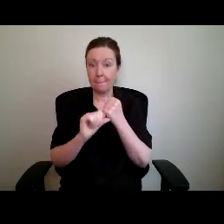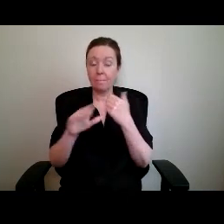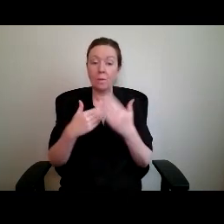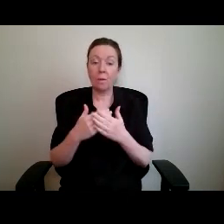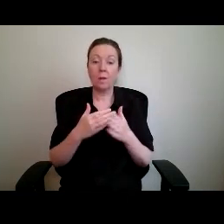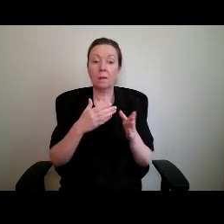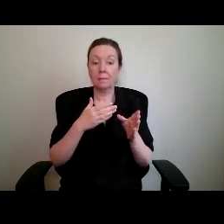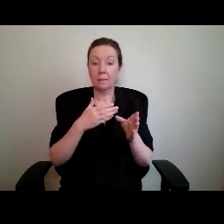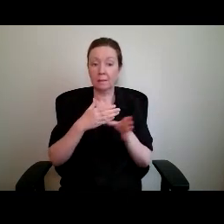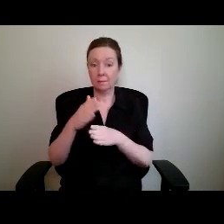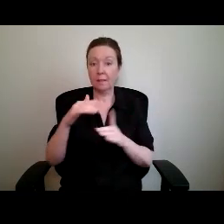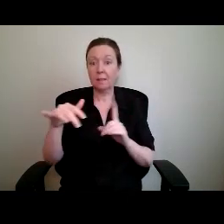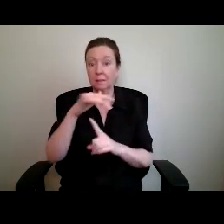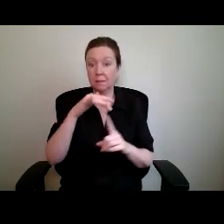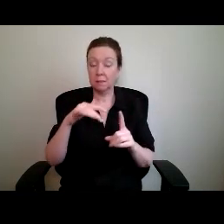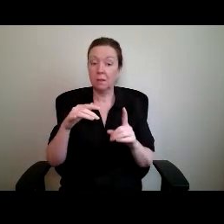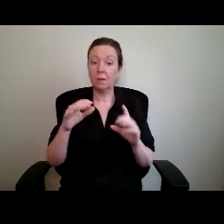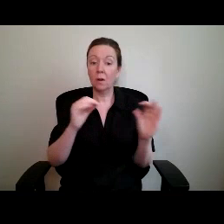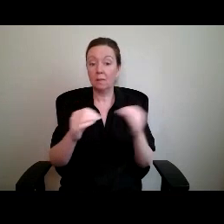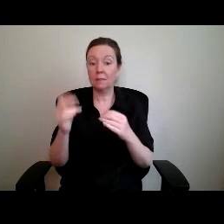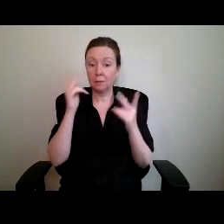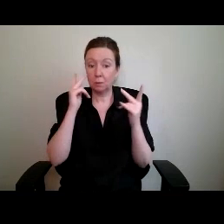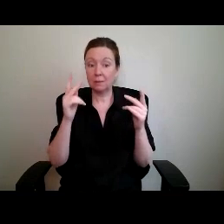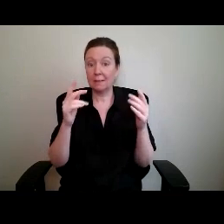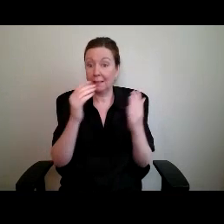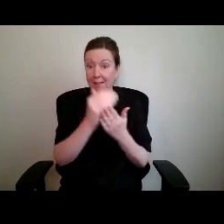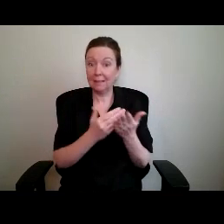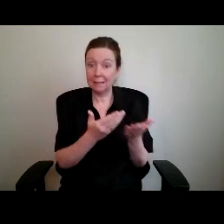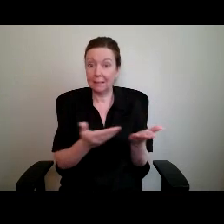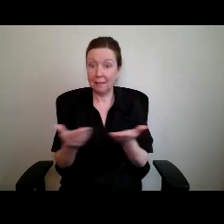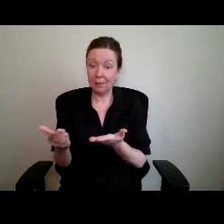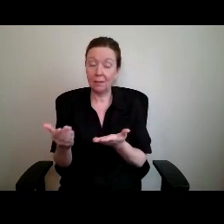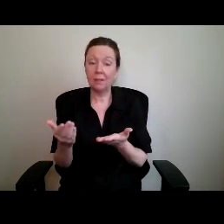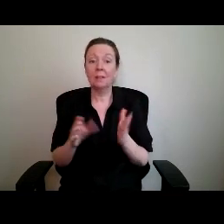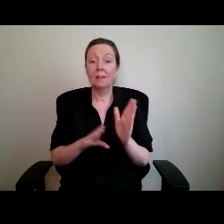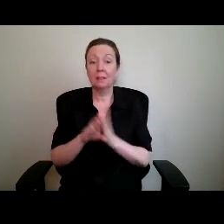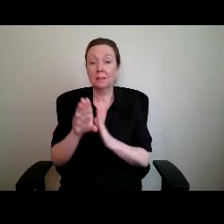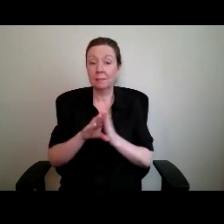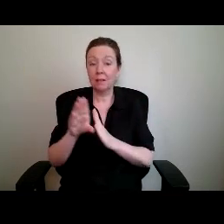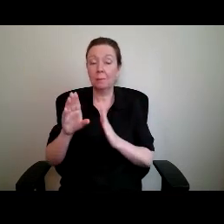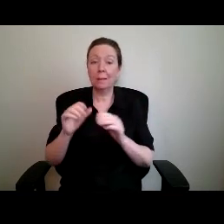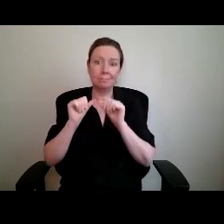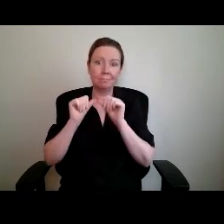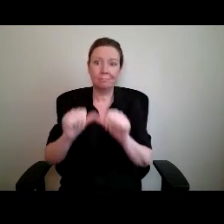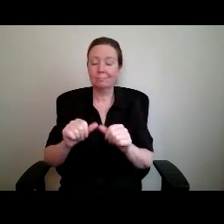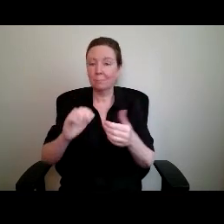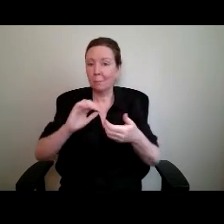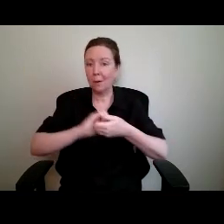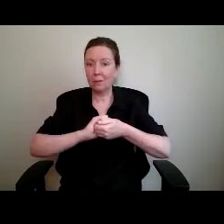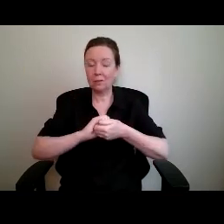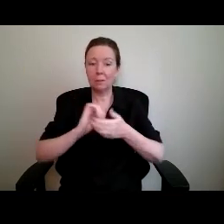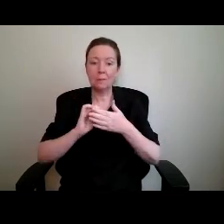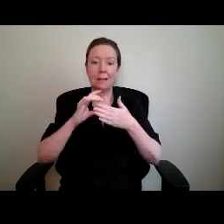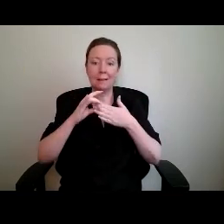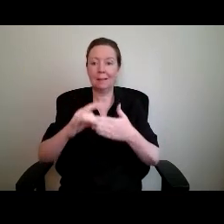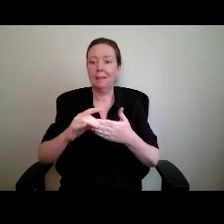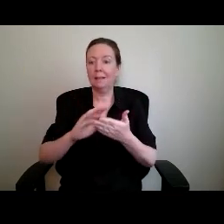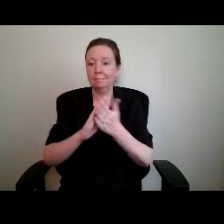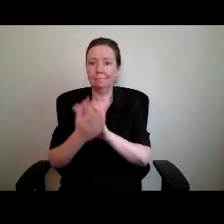offices that you see listed here below, and developing long-lasting partnerships that lead